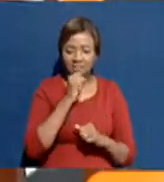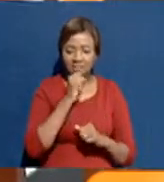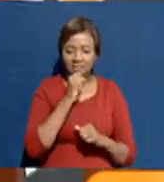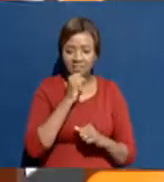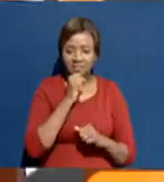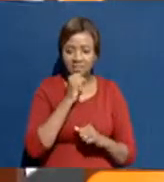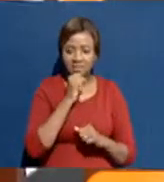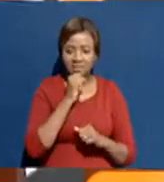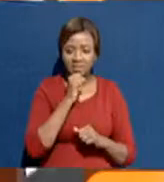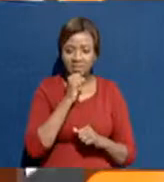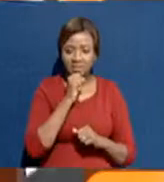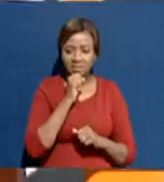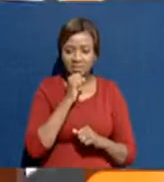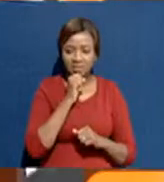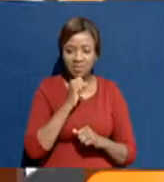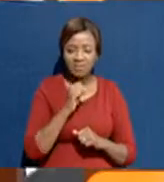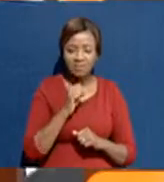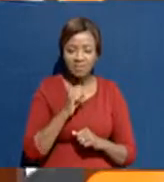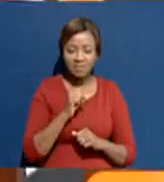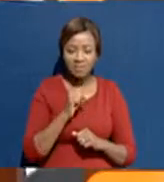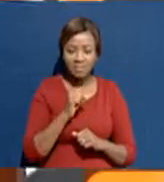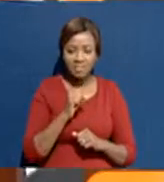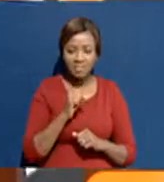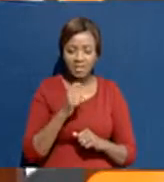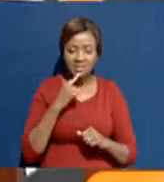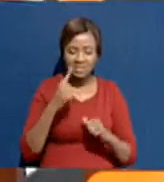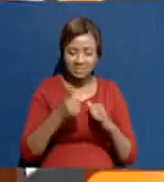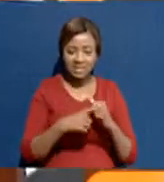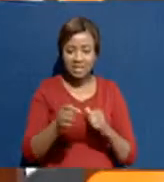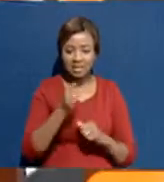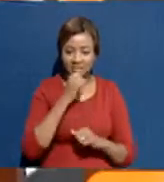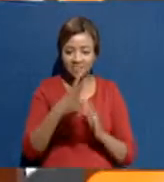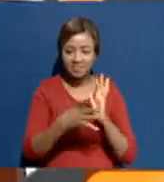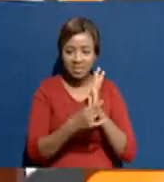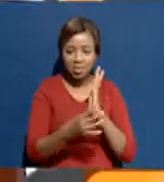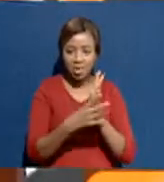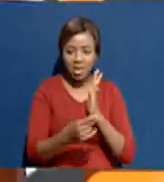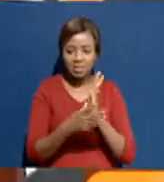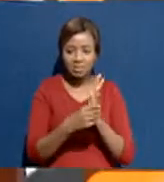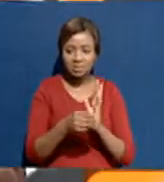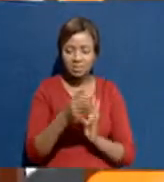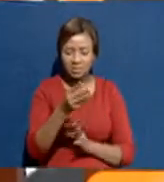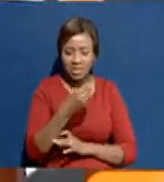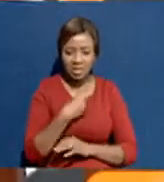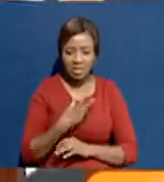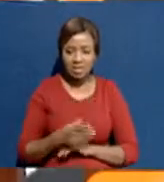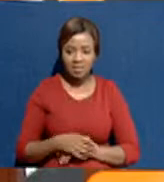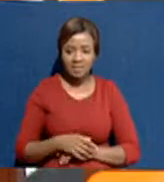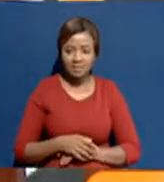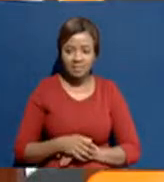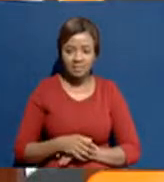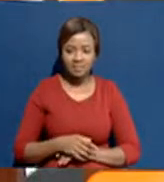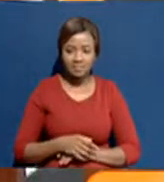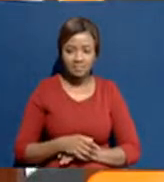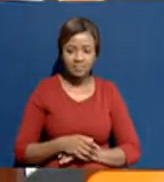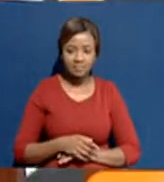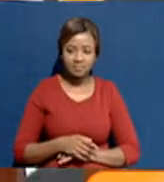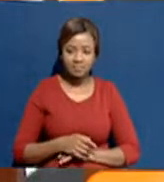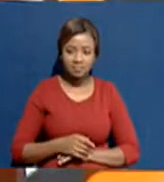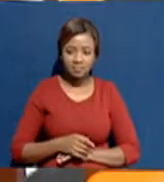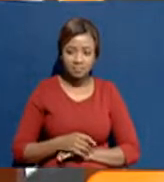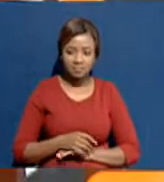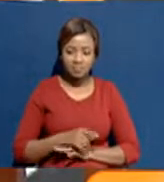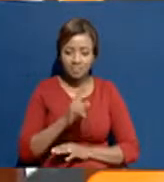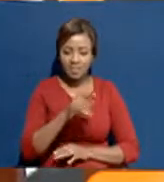chicken. I was accused of now getting $650. That's it. That's it, according to the complaint lodged by Norman Magaya,